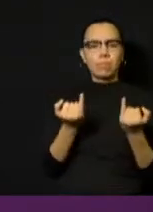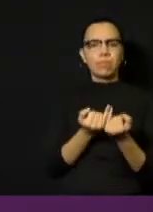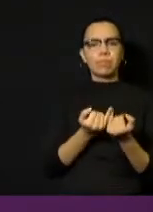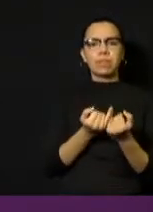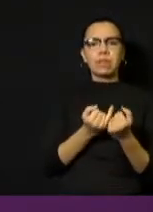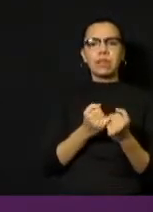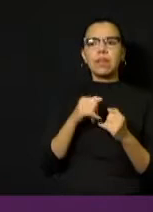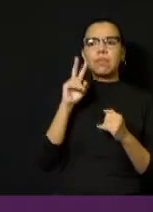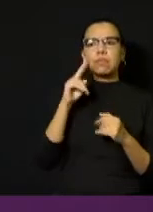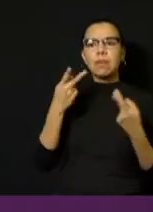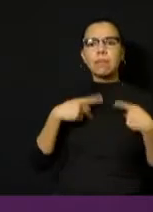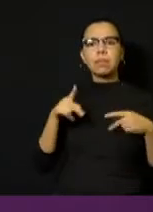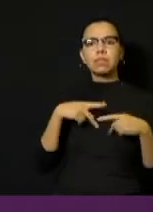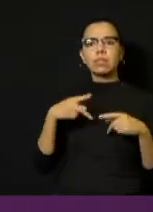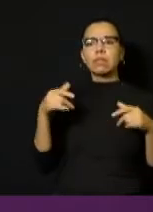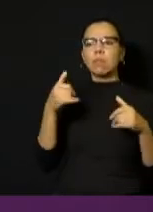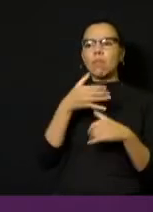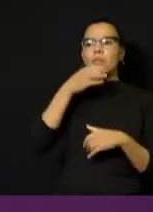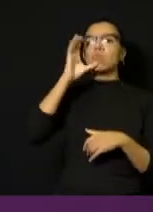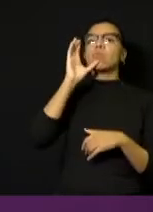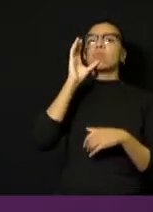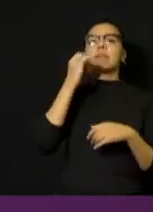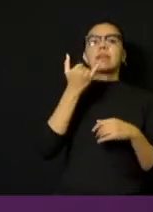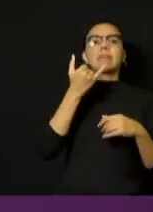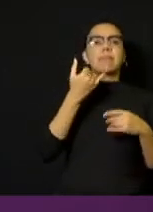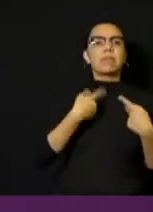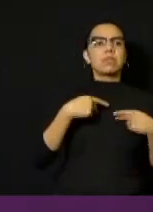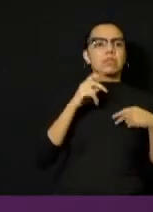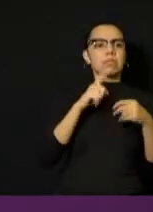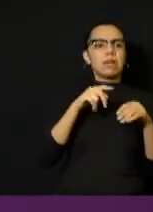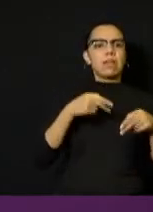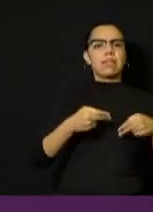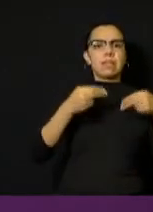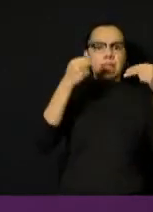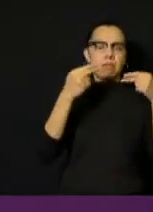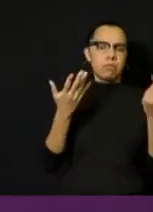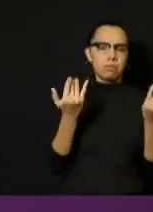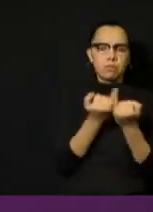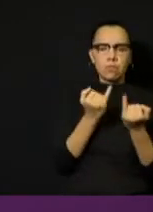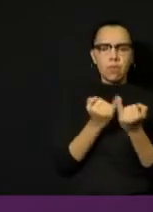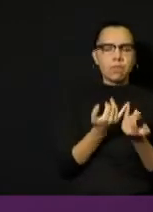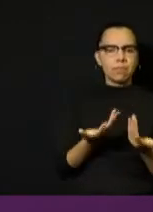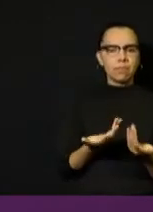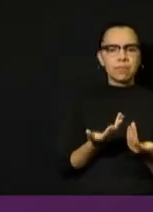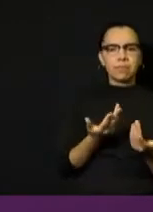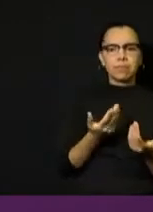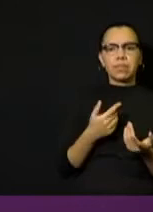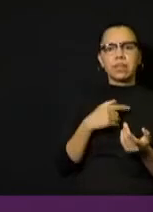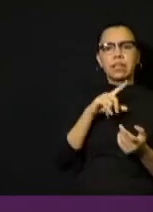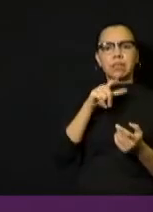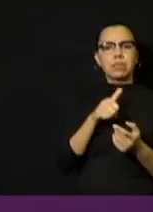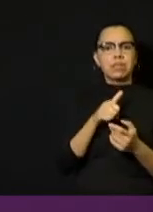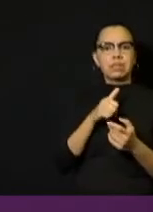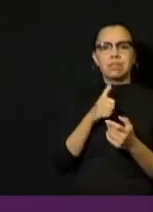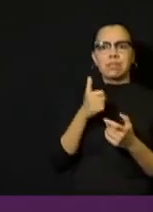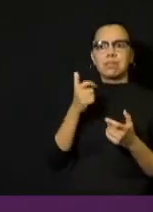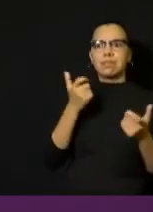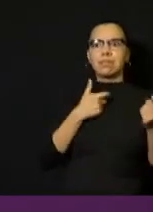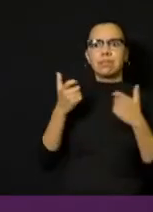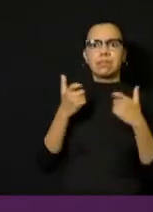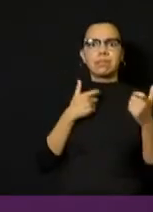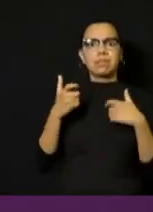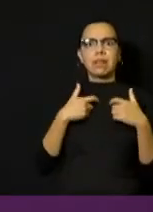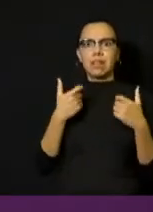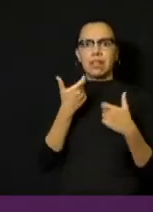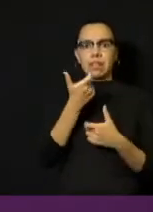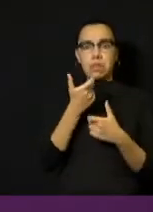for results on people, the one who takes the products and the ones who get in the business, and money will be chasing